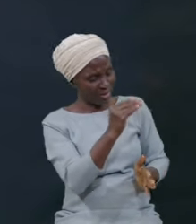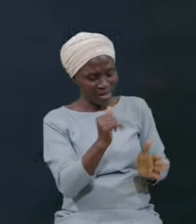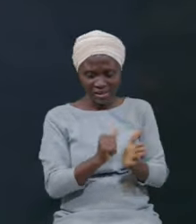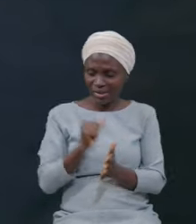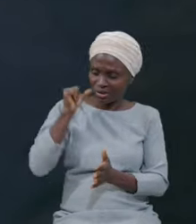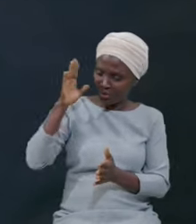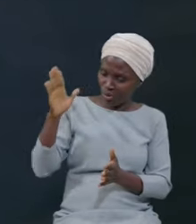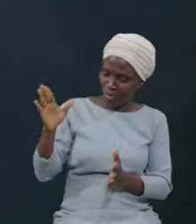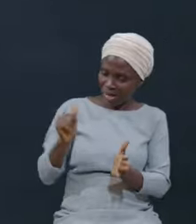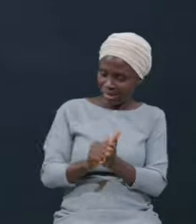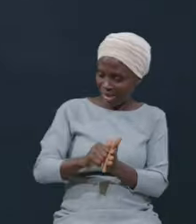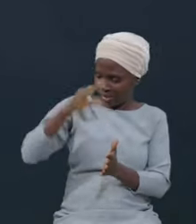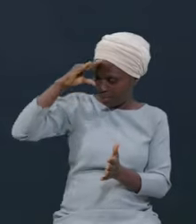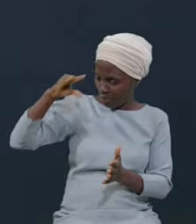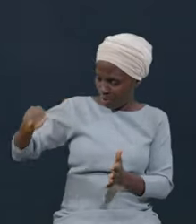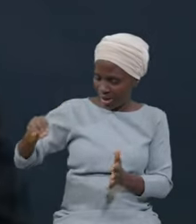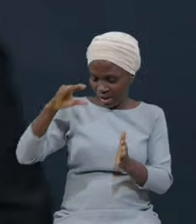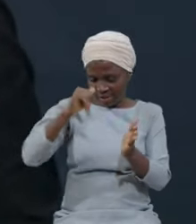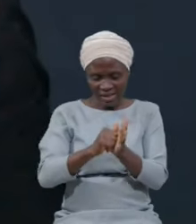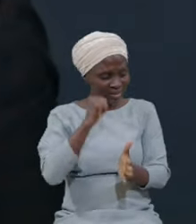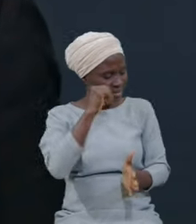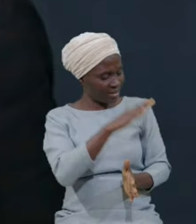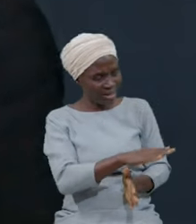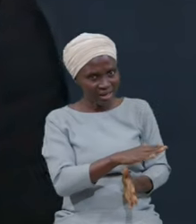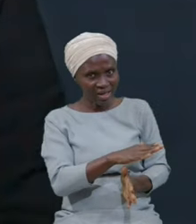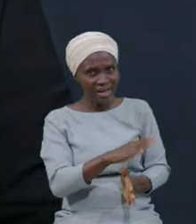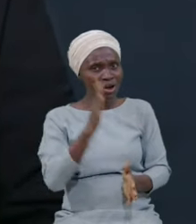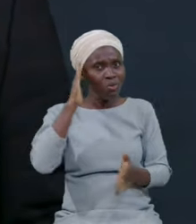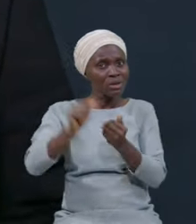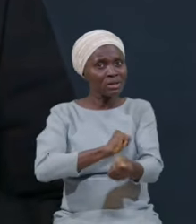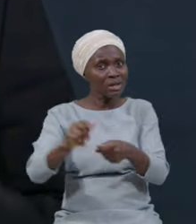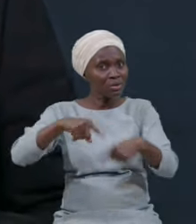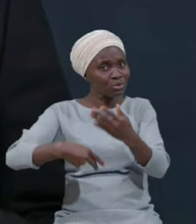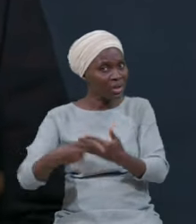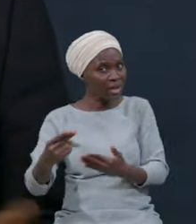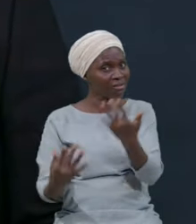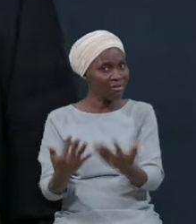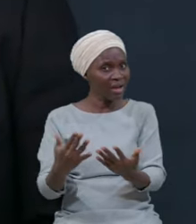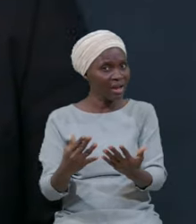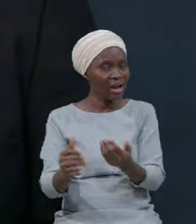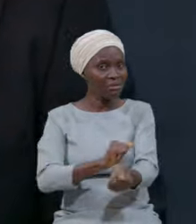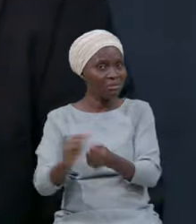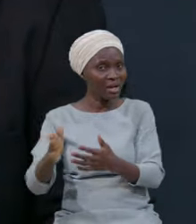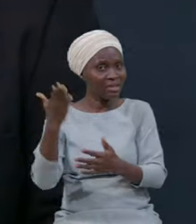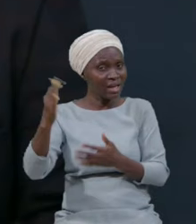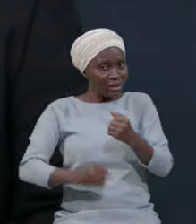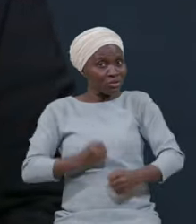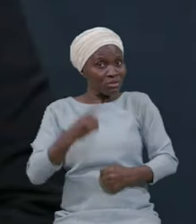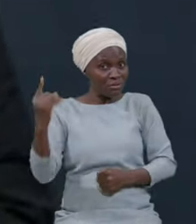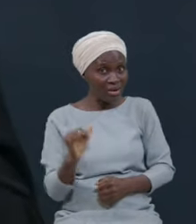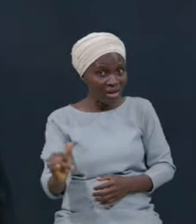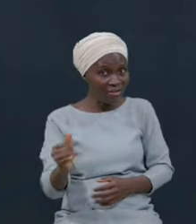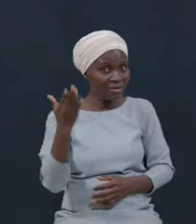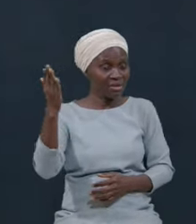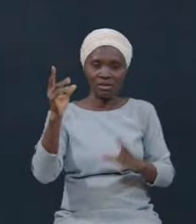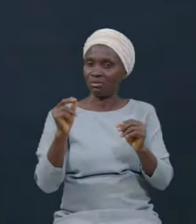such a boy, such a girl should go to hell and perish and suffer forever and ever.